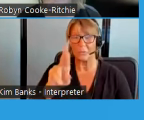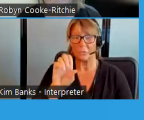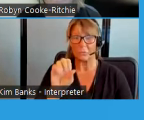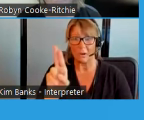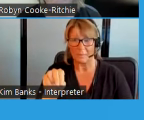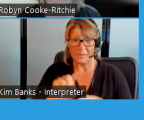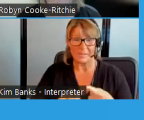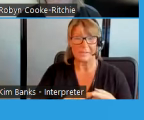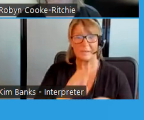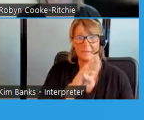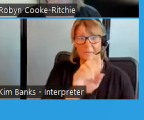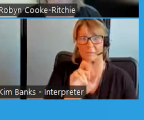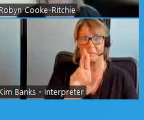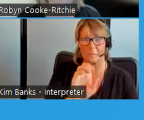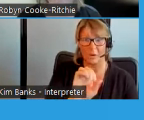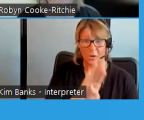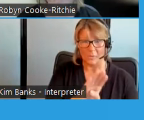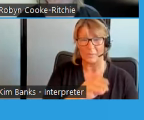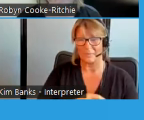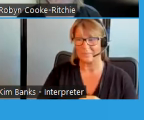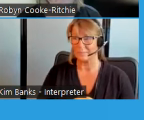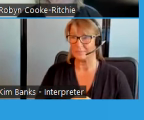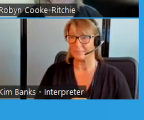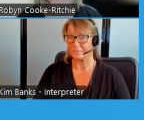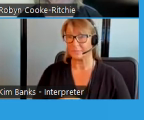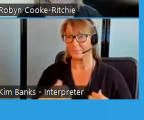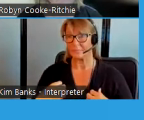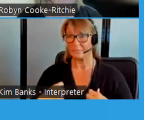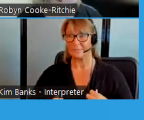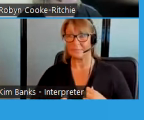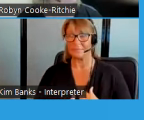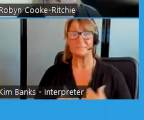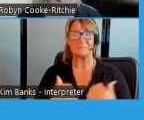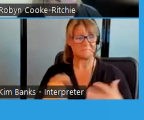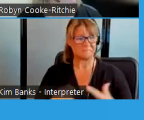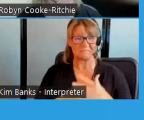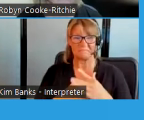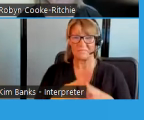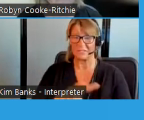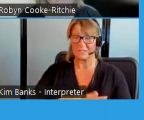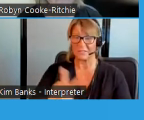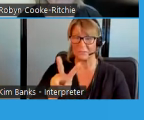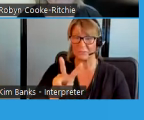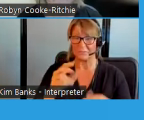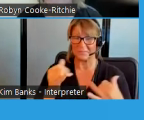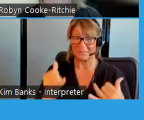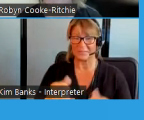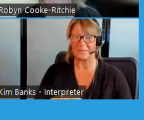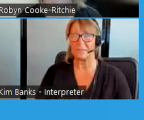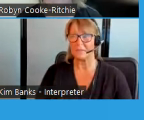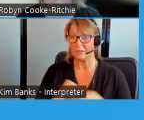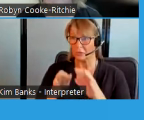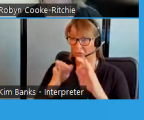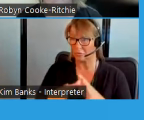off. All right, thank you, Stacy. It's 2:02. I think that we can go ahead and get started. Just check in with our